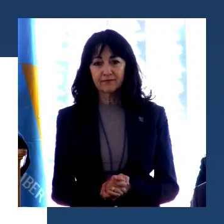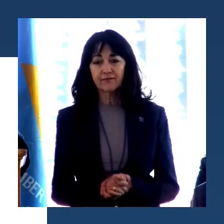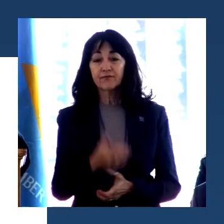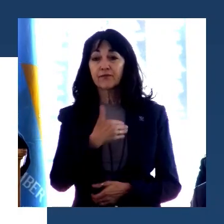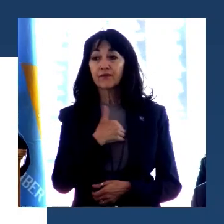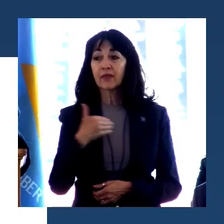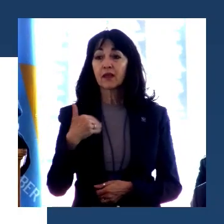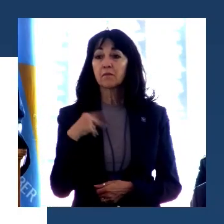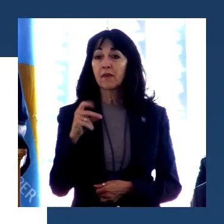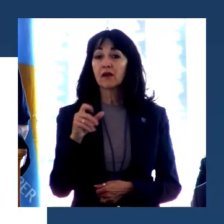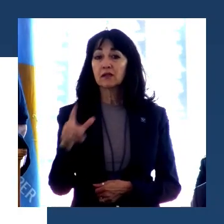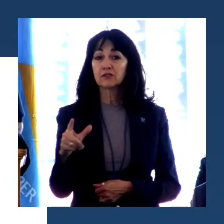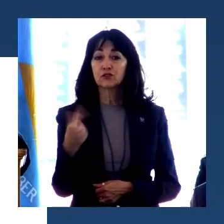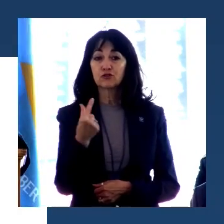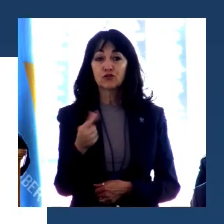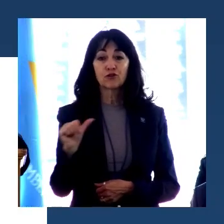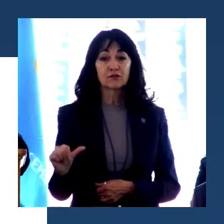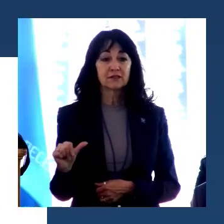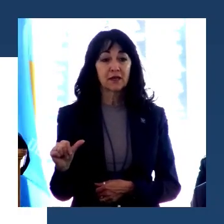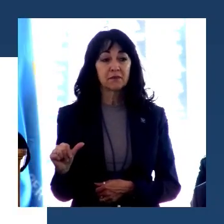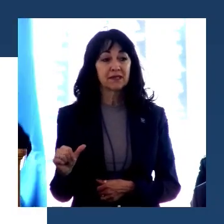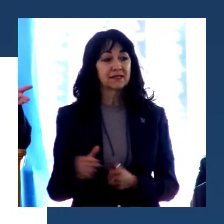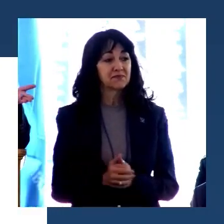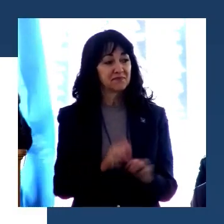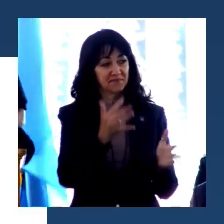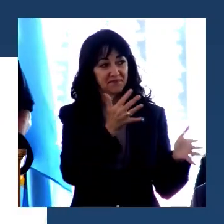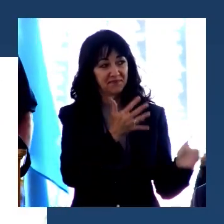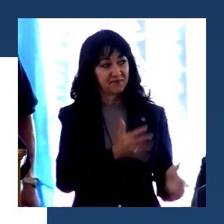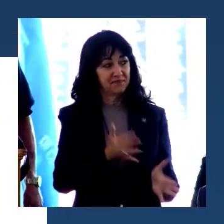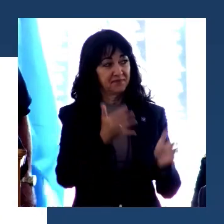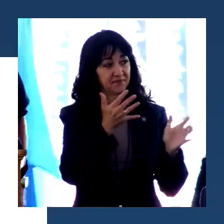Members of the Delaware General Assembly.